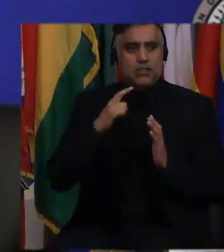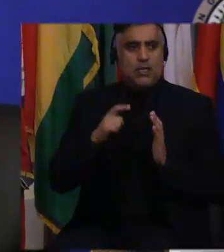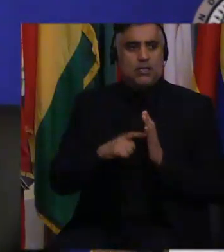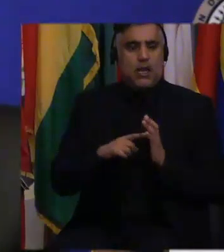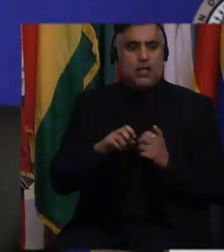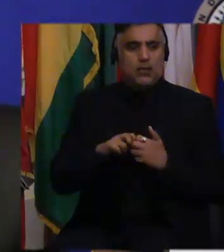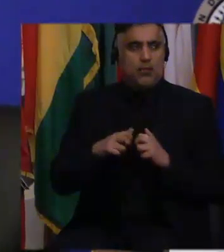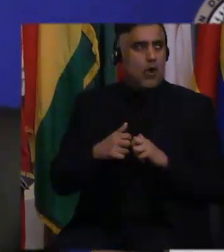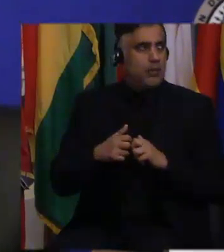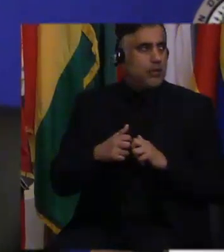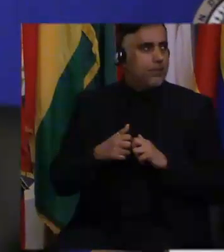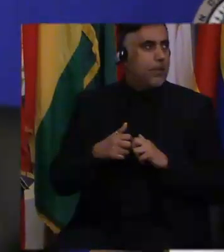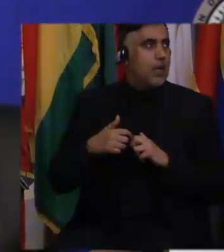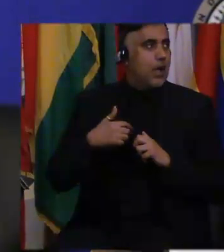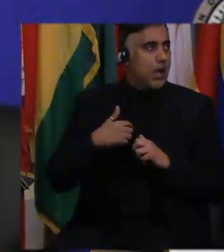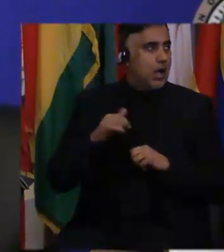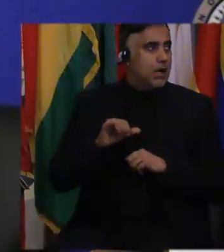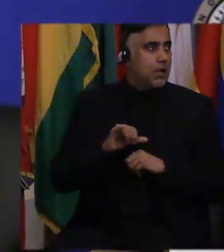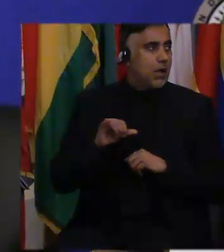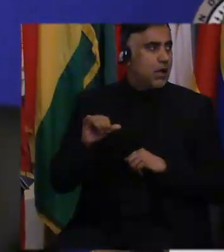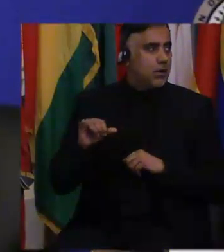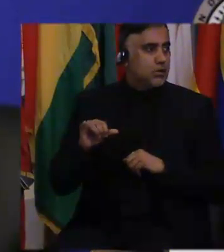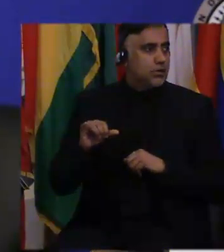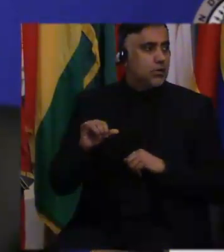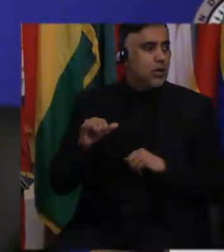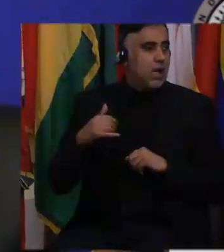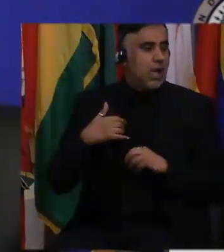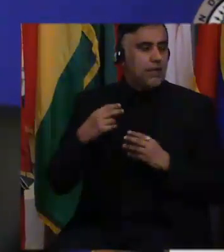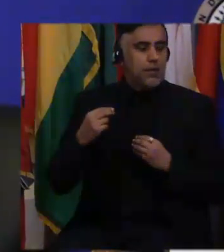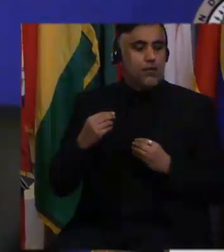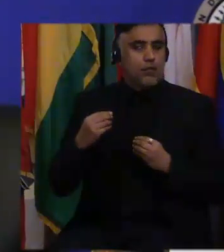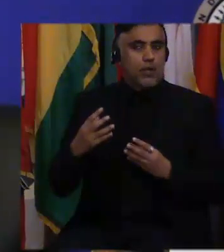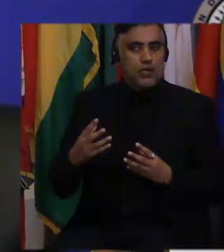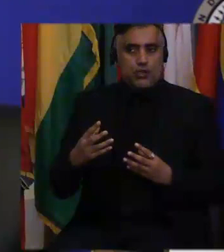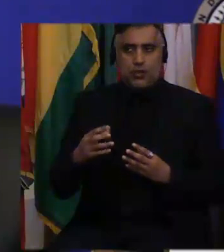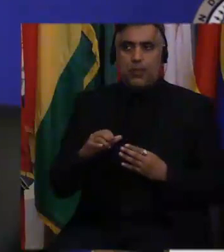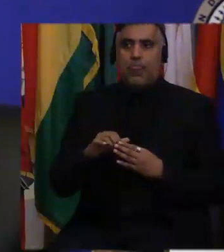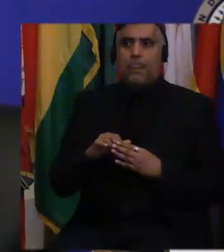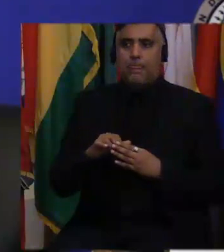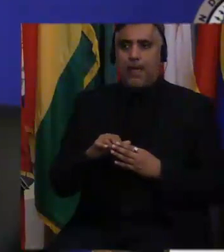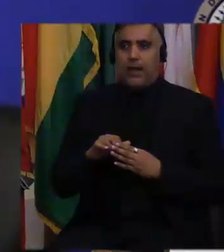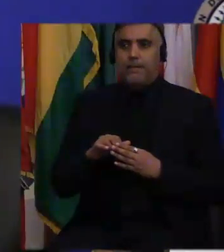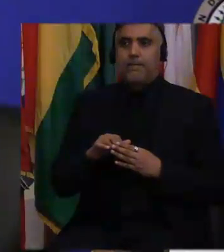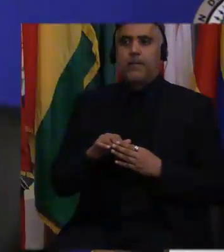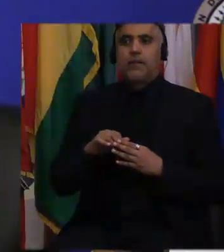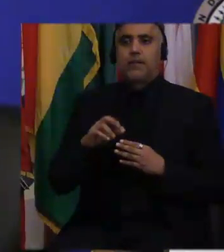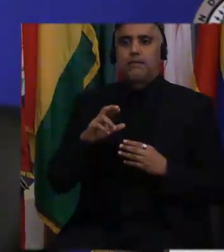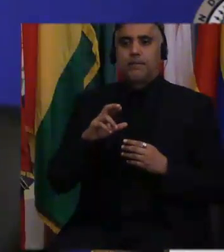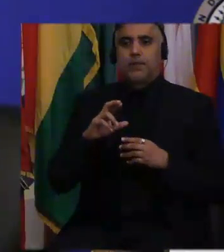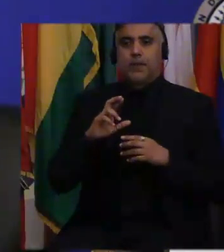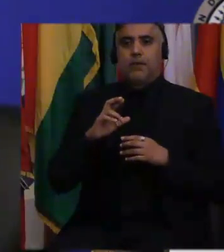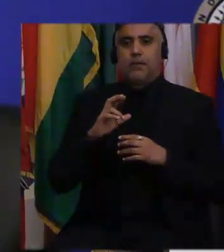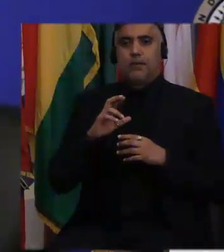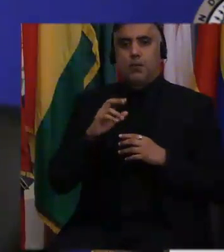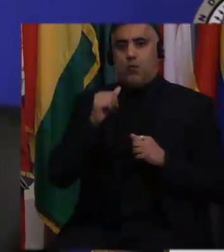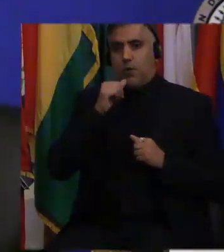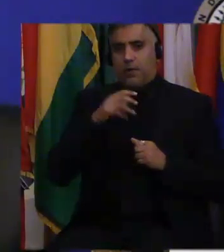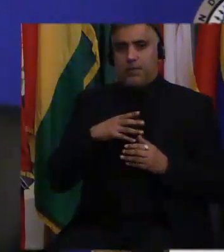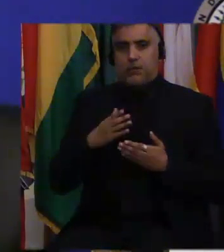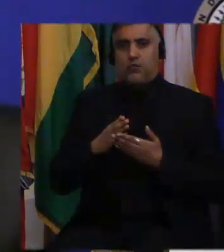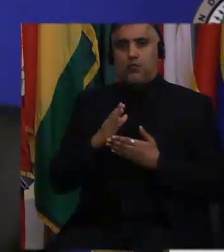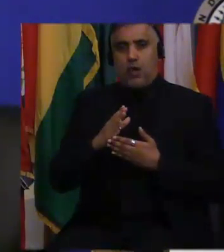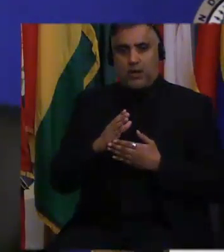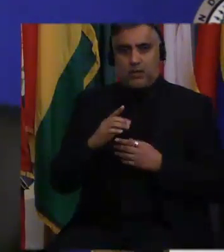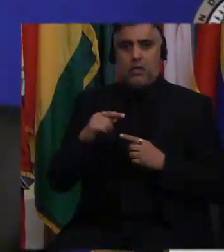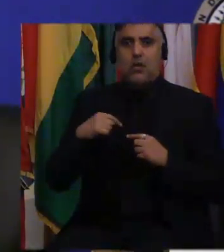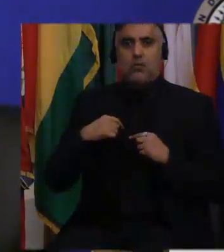a problem. I also have information that Rapporteur on Women's Rights will travel